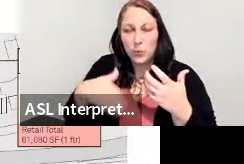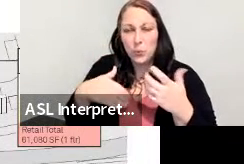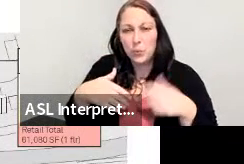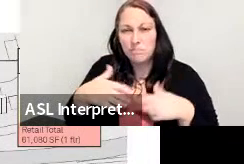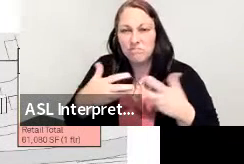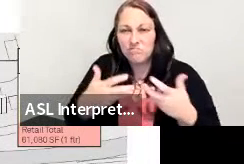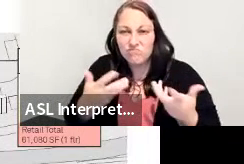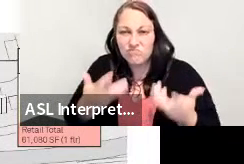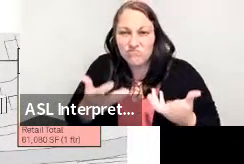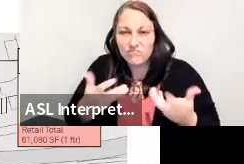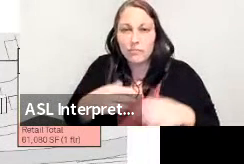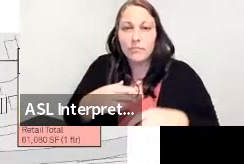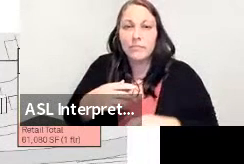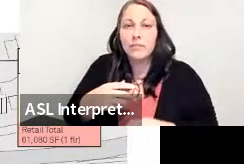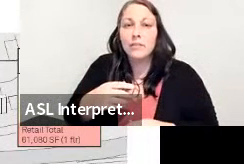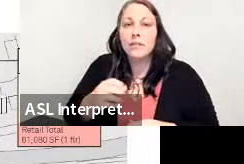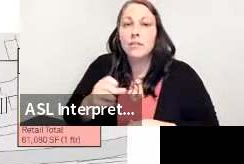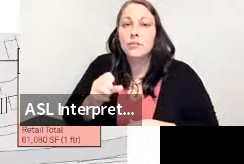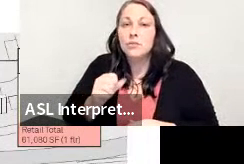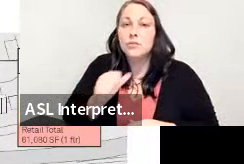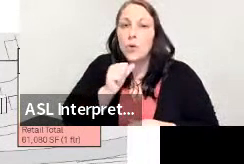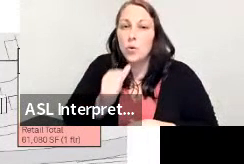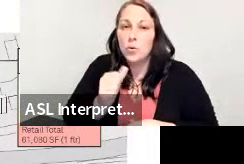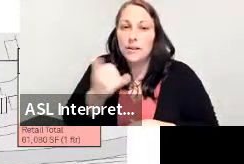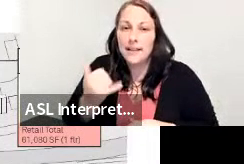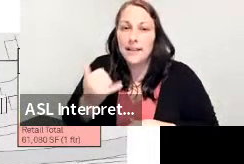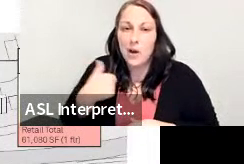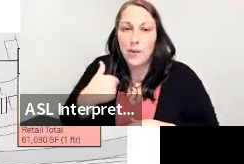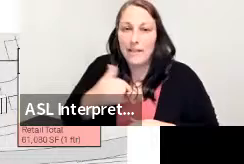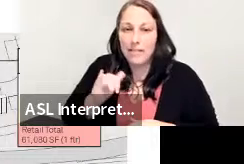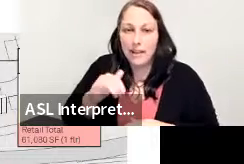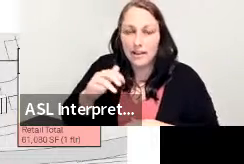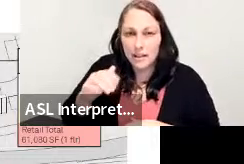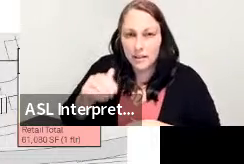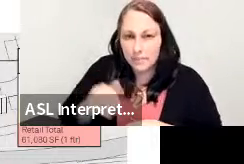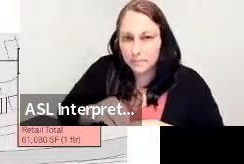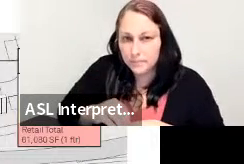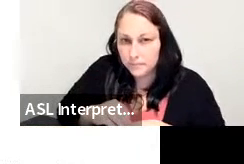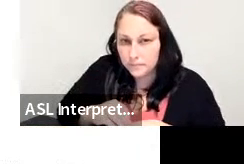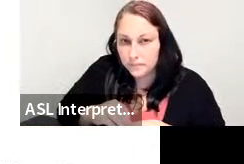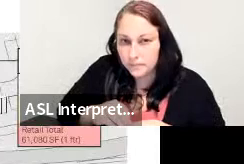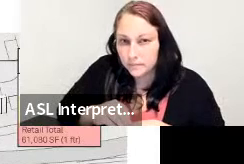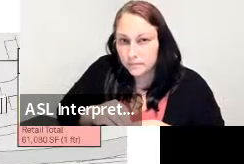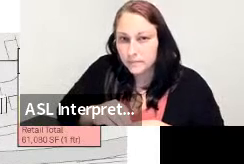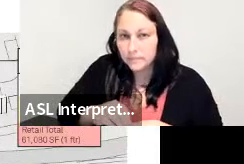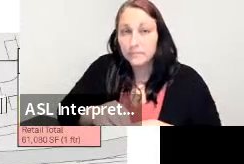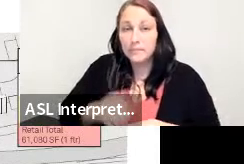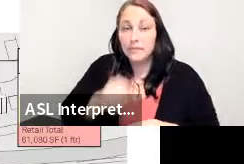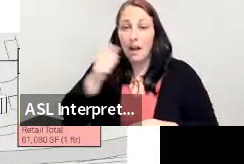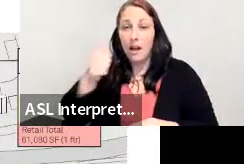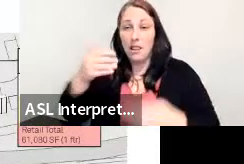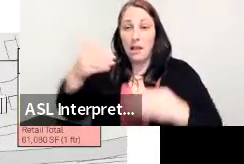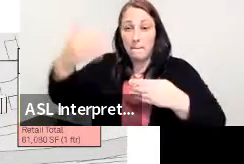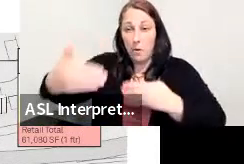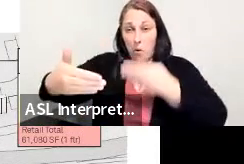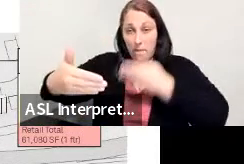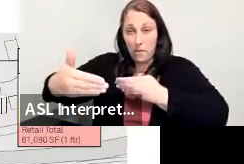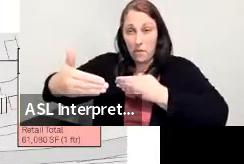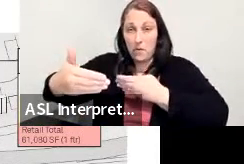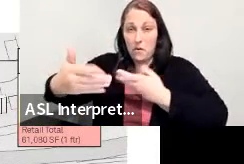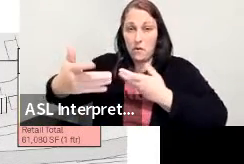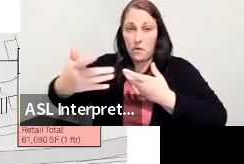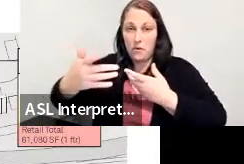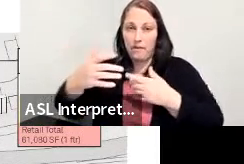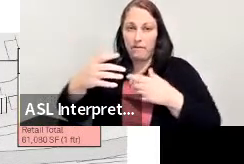2 bars or a square, we now have an eye, but it's still roughly the same amount of density and the same height.